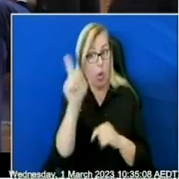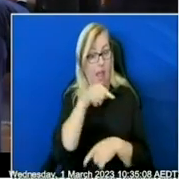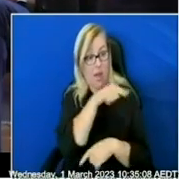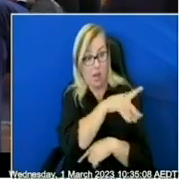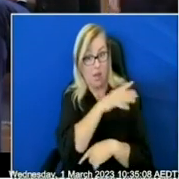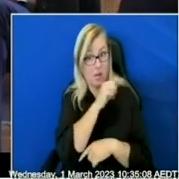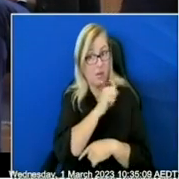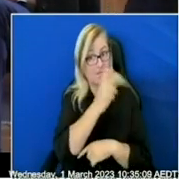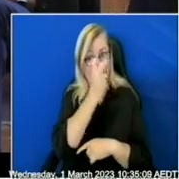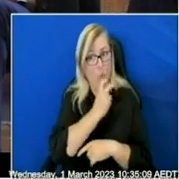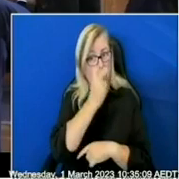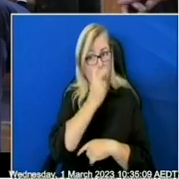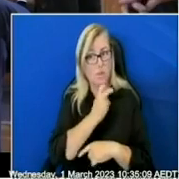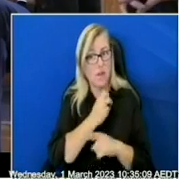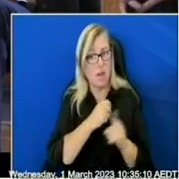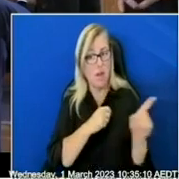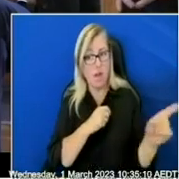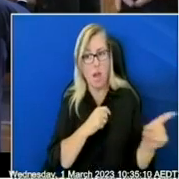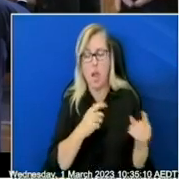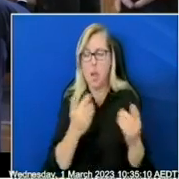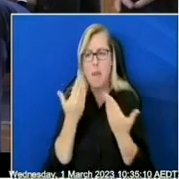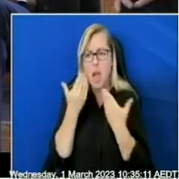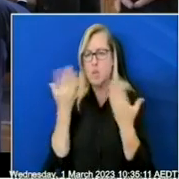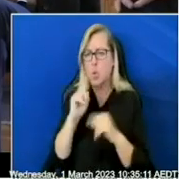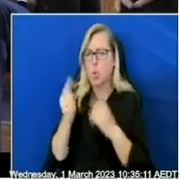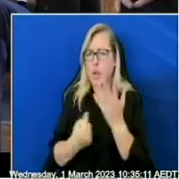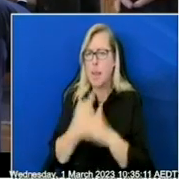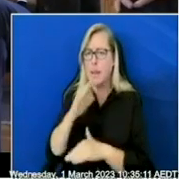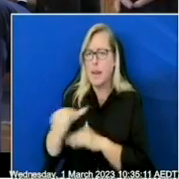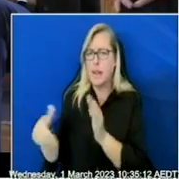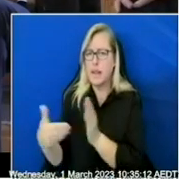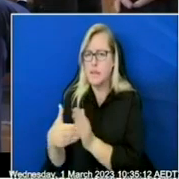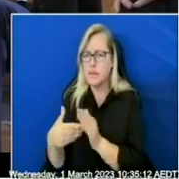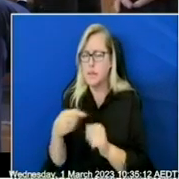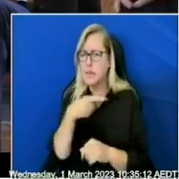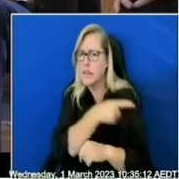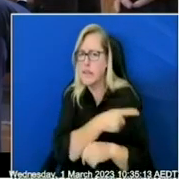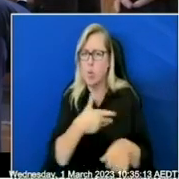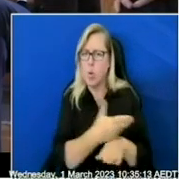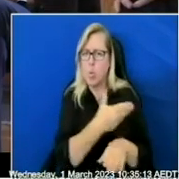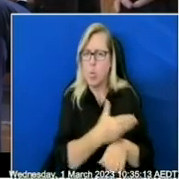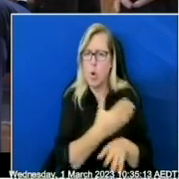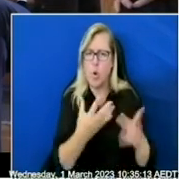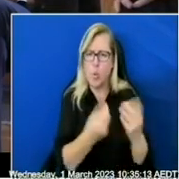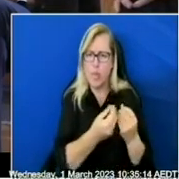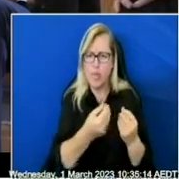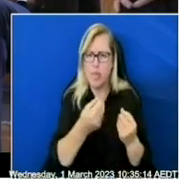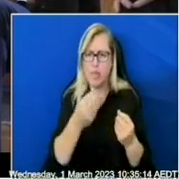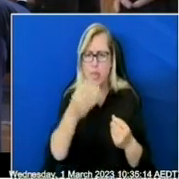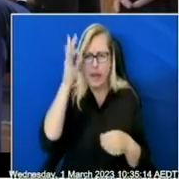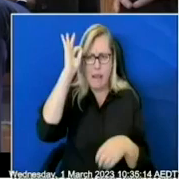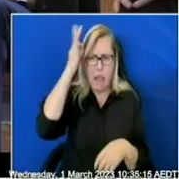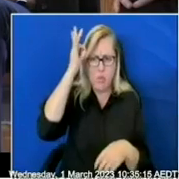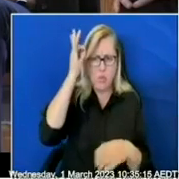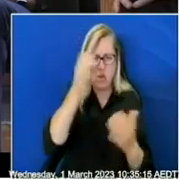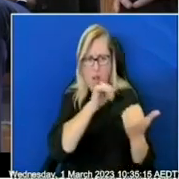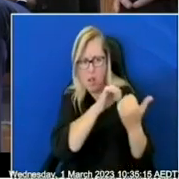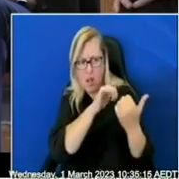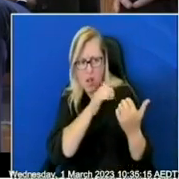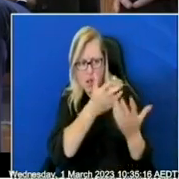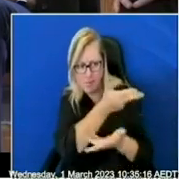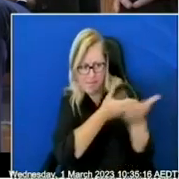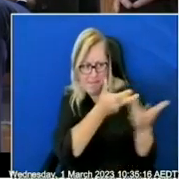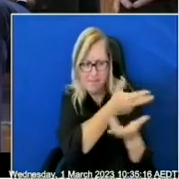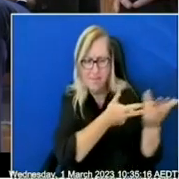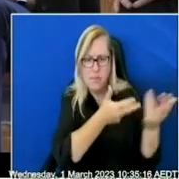with the council, and I'm sure there would have been some statements made that would be of interest to you that